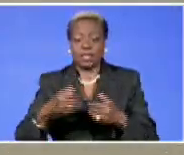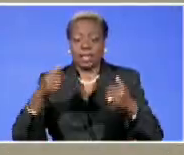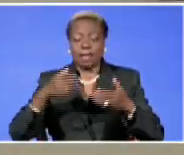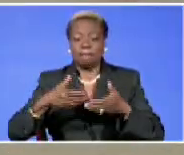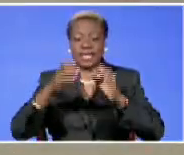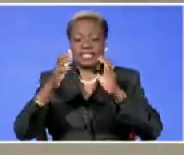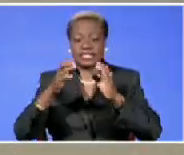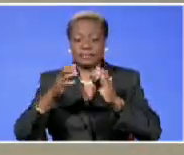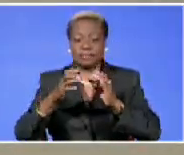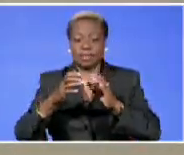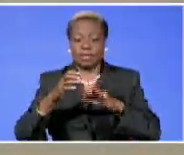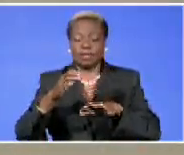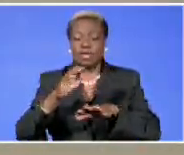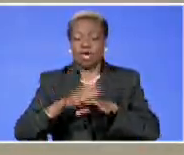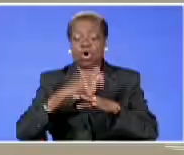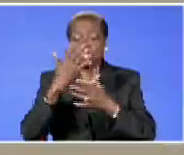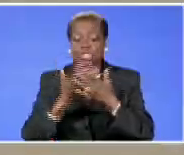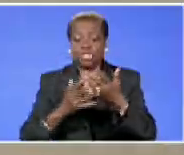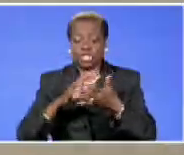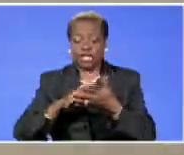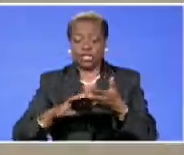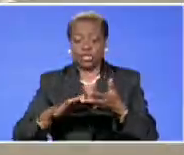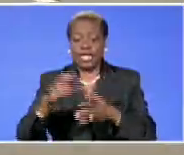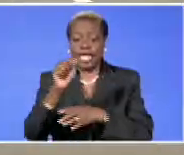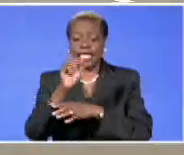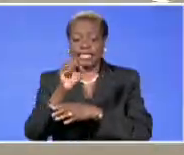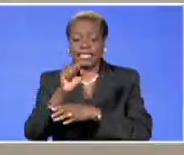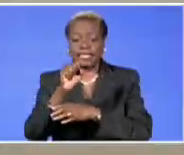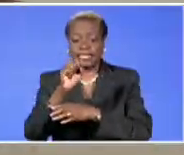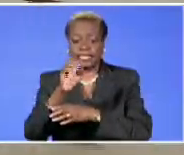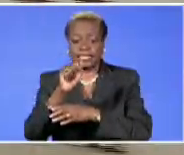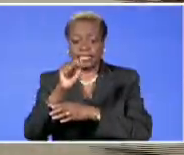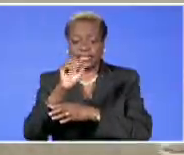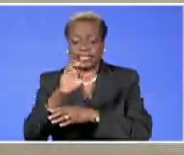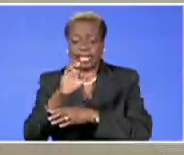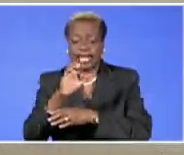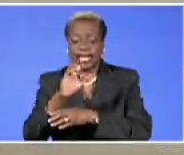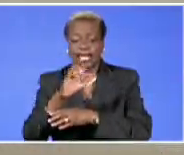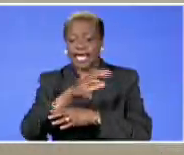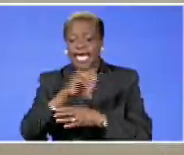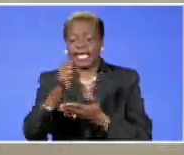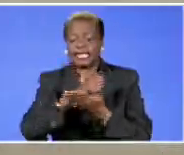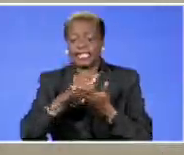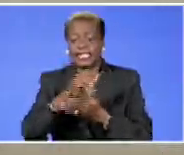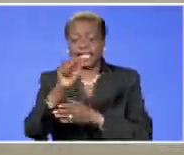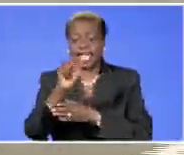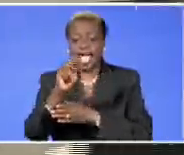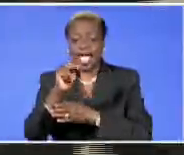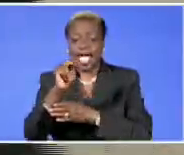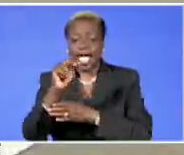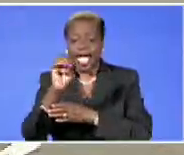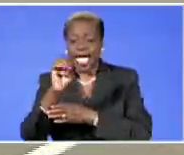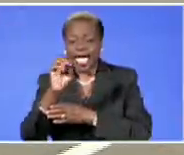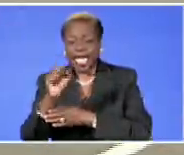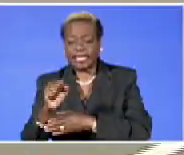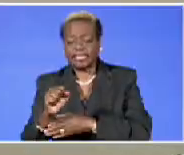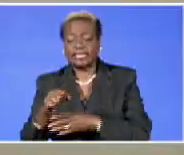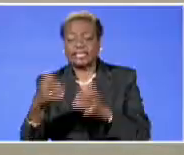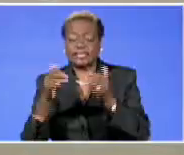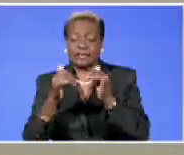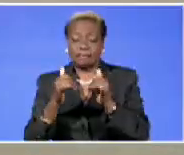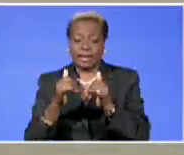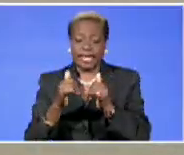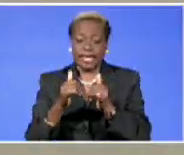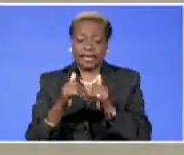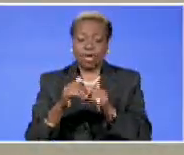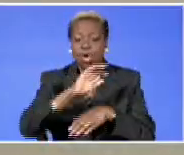the holiday break. In senior boys play, Sac's Big Red Machine taking the short ride to St. Anne's for a matchup with the Blue Waves. This one